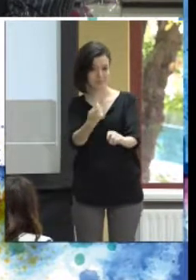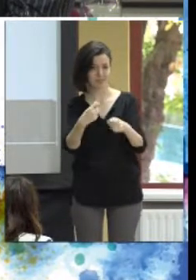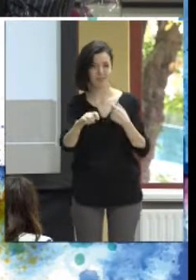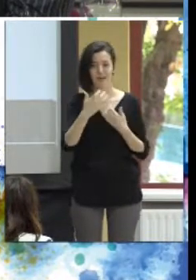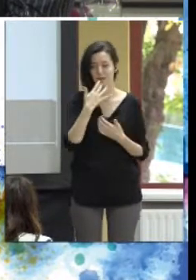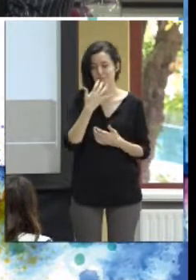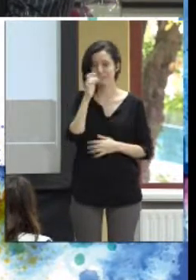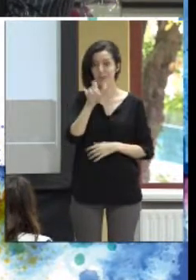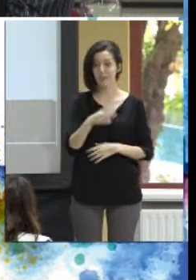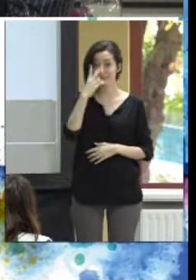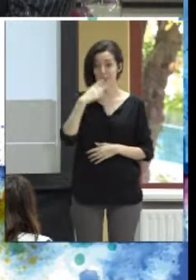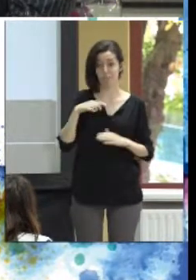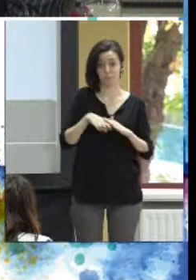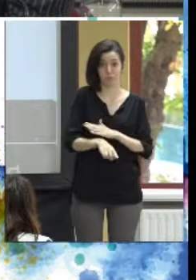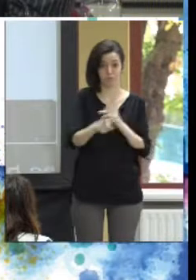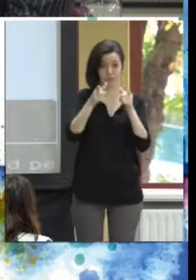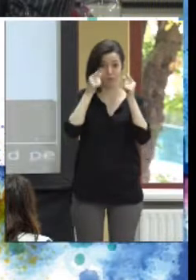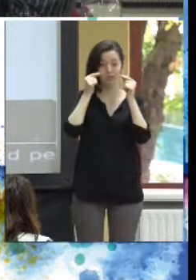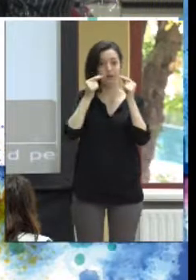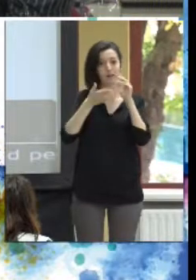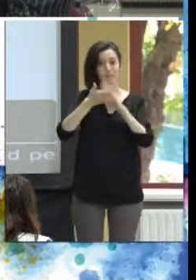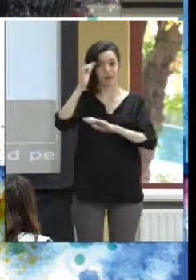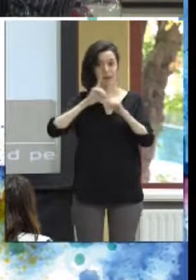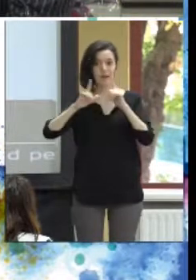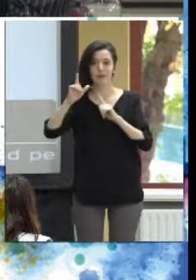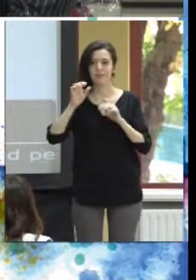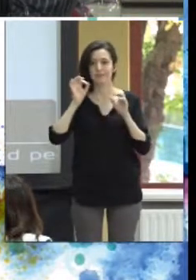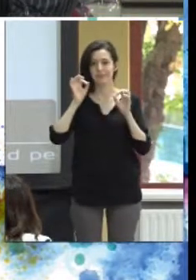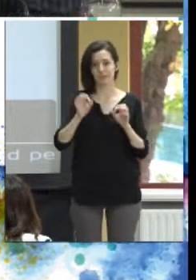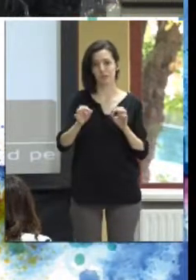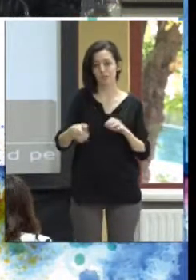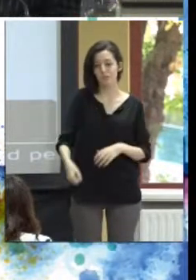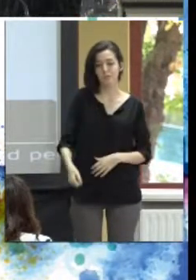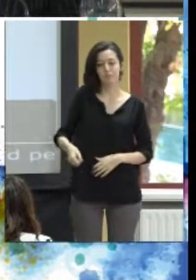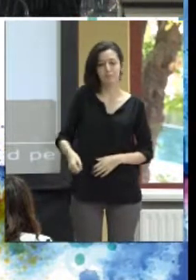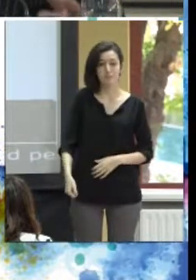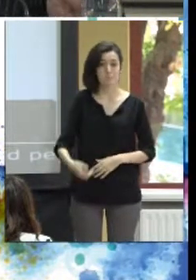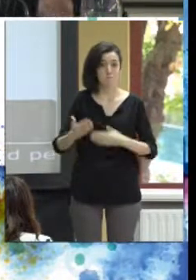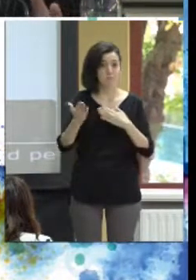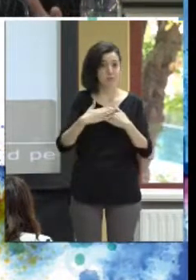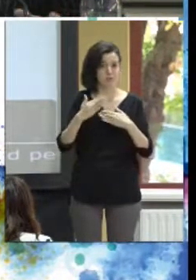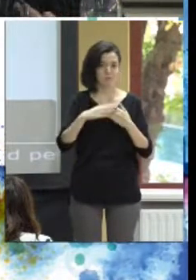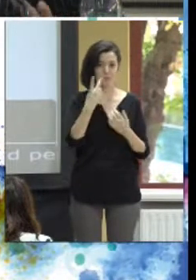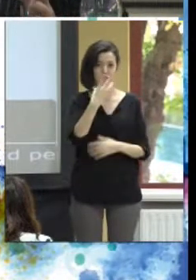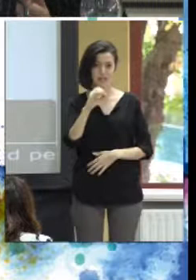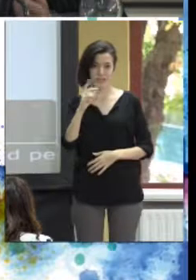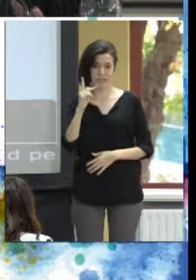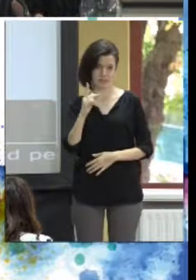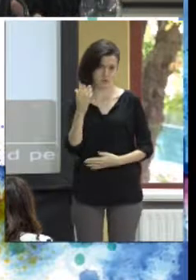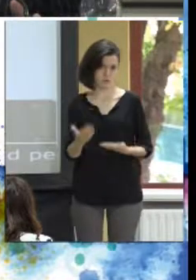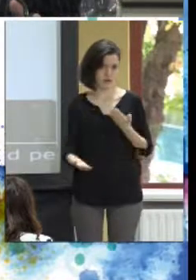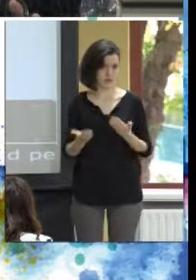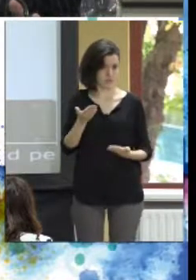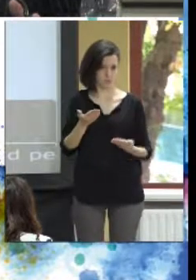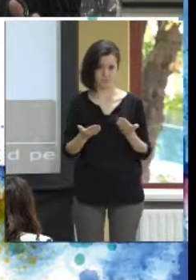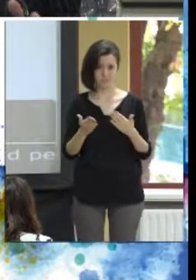hand luggage which weighs around 20 kilos at least. We're talking about the braille aspect of having to